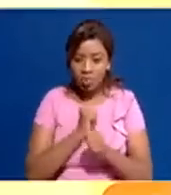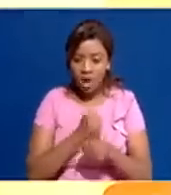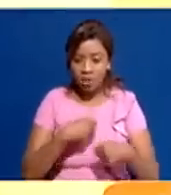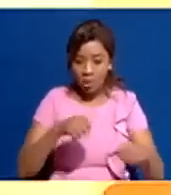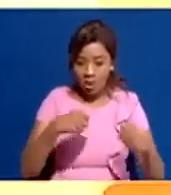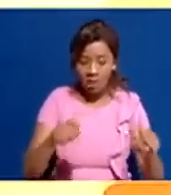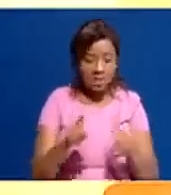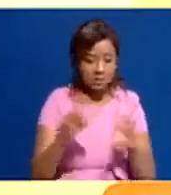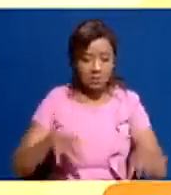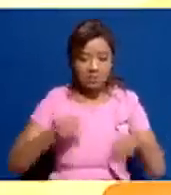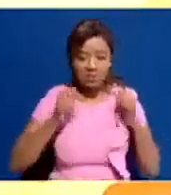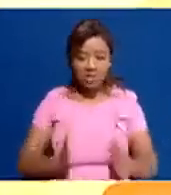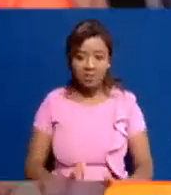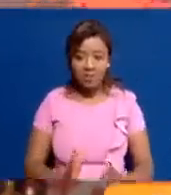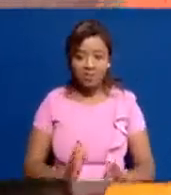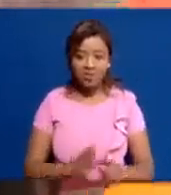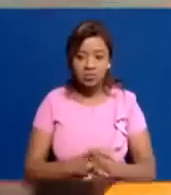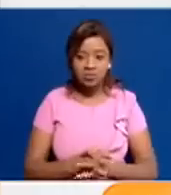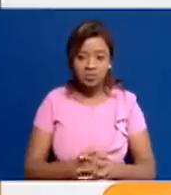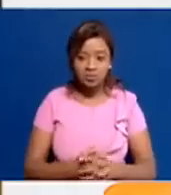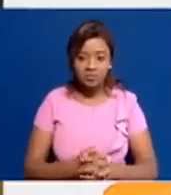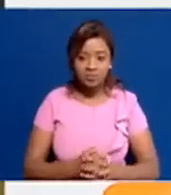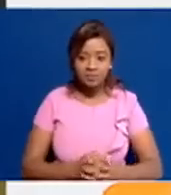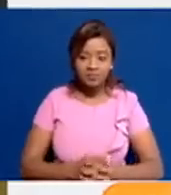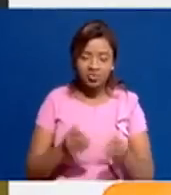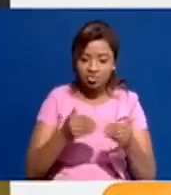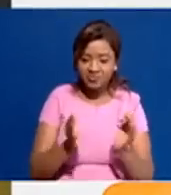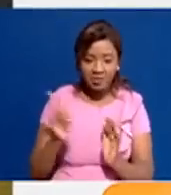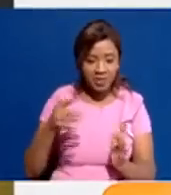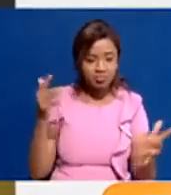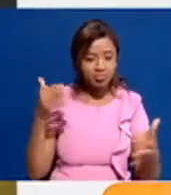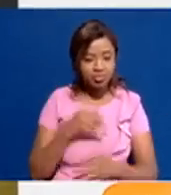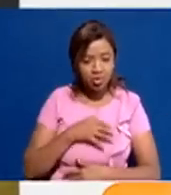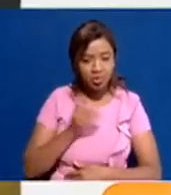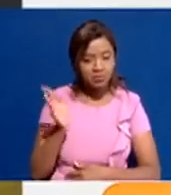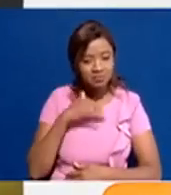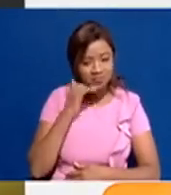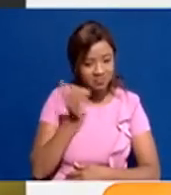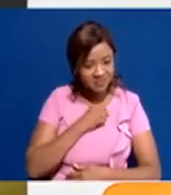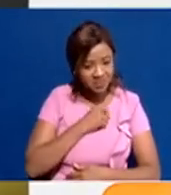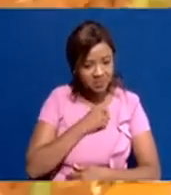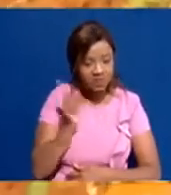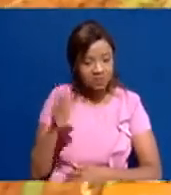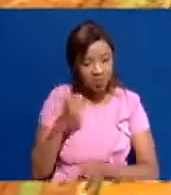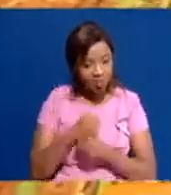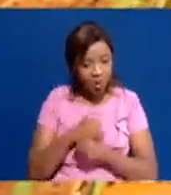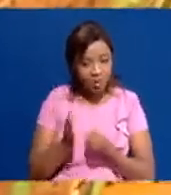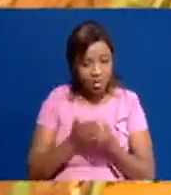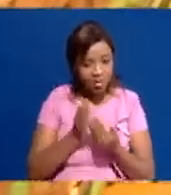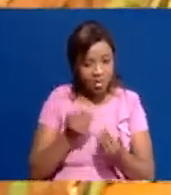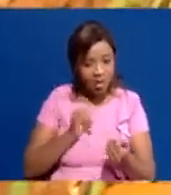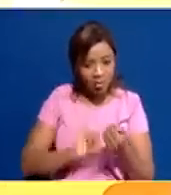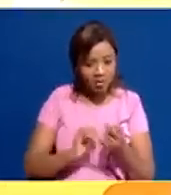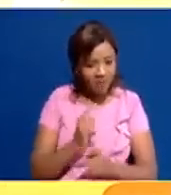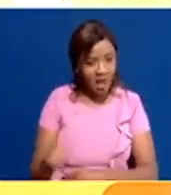the boda riders in Chuka town, the family is yet to come to terms with the loss of the sole breadwinner. His wife, Christian